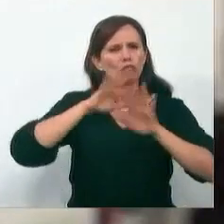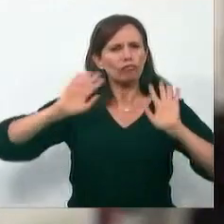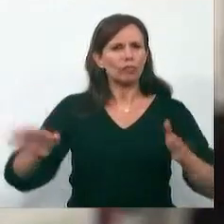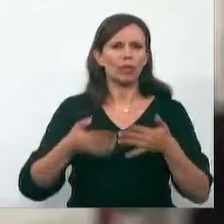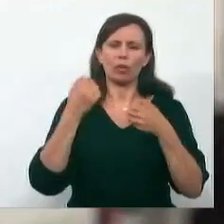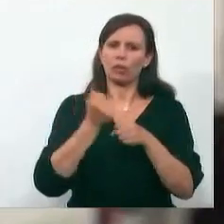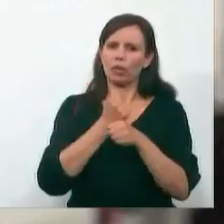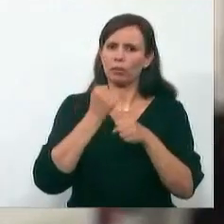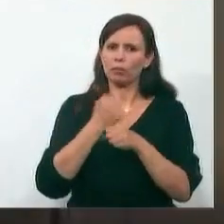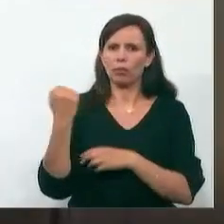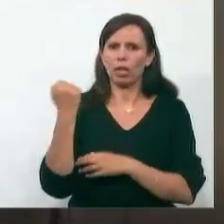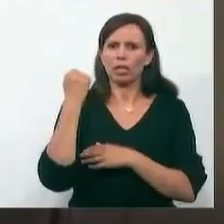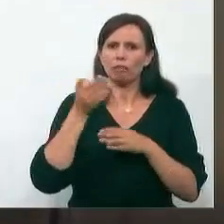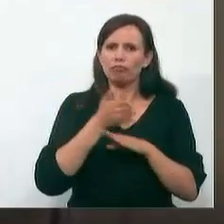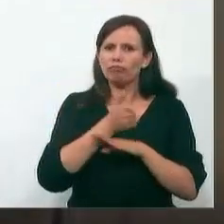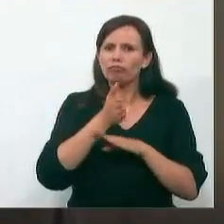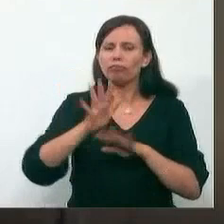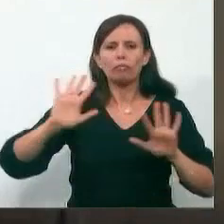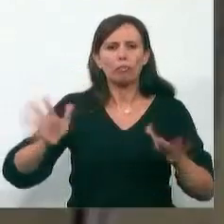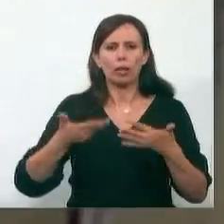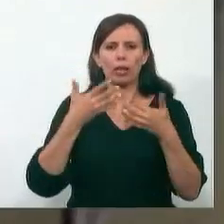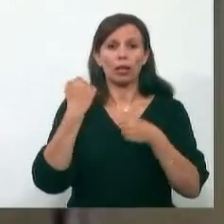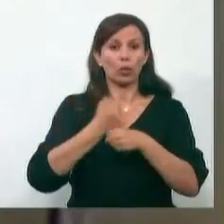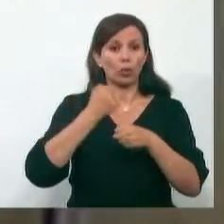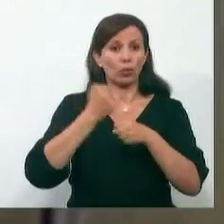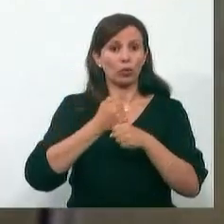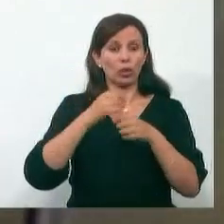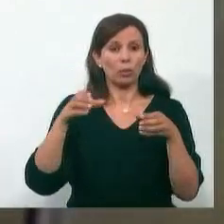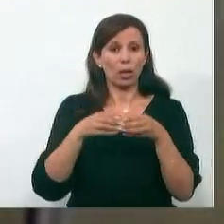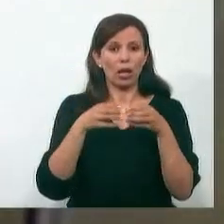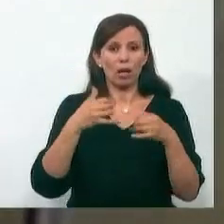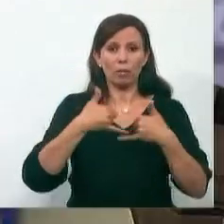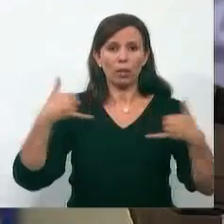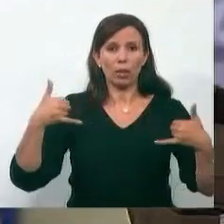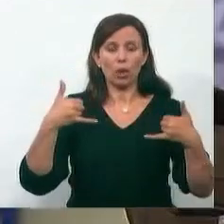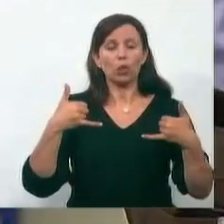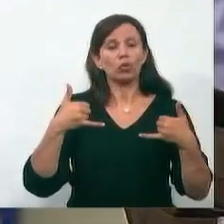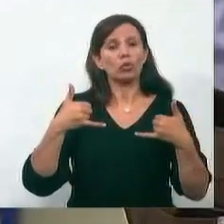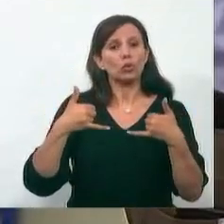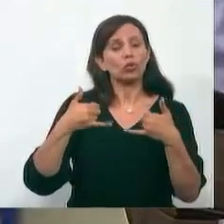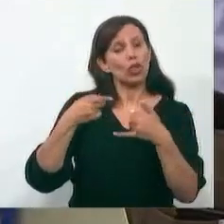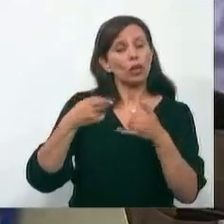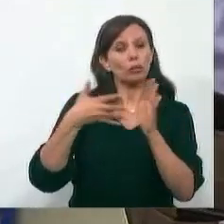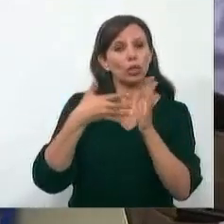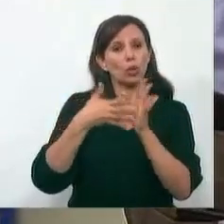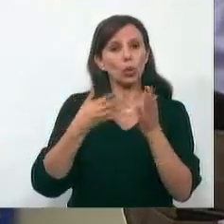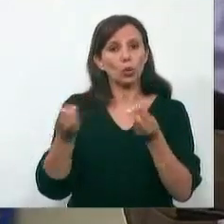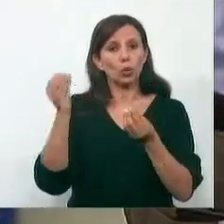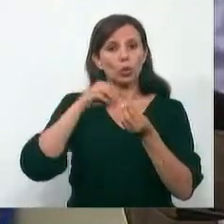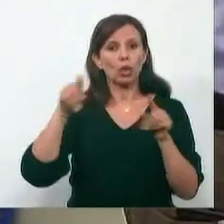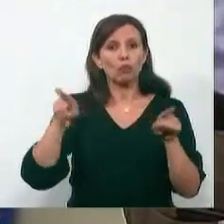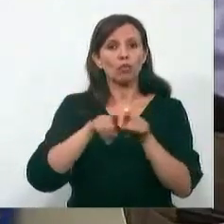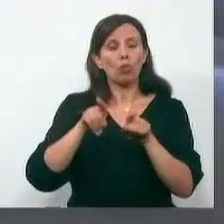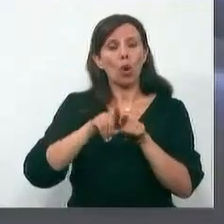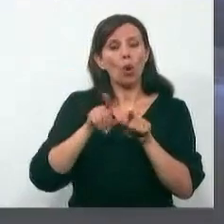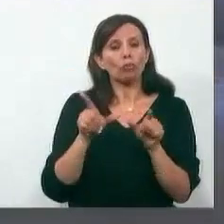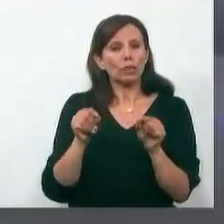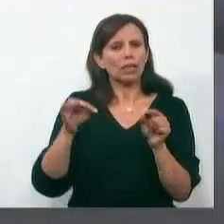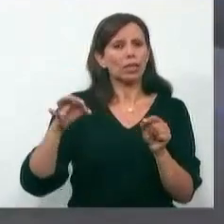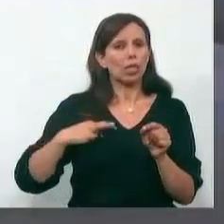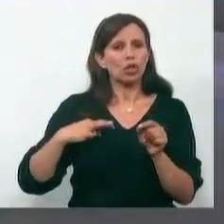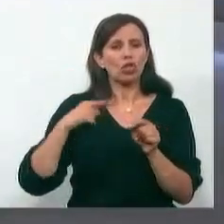working very hard to introduce the product as soon as possible. The company is working now to develop tests for other malignant